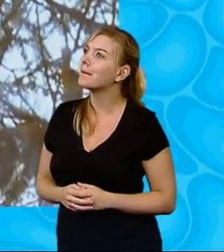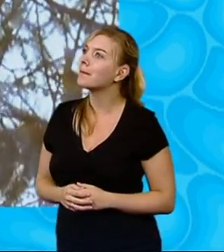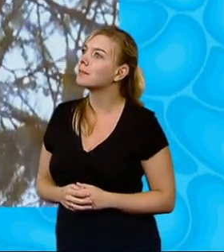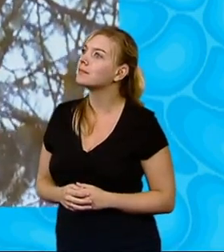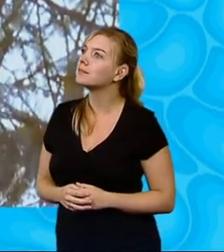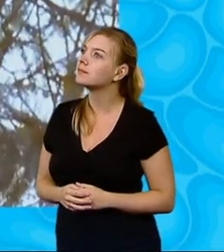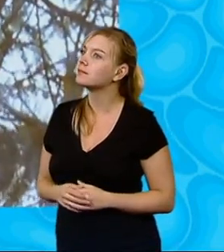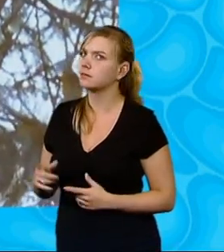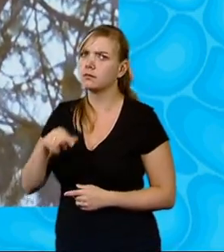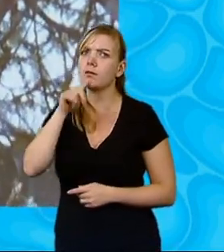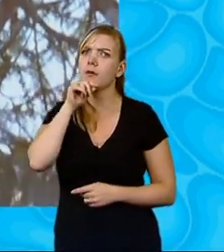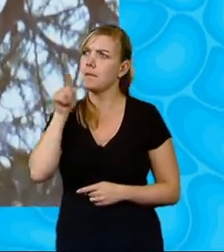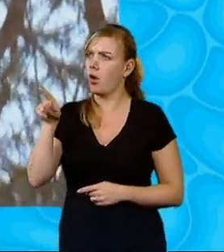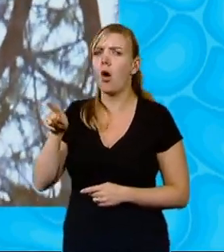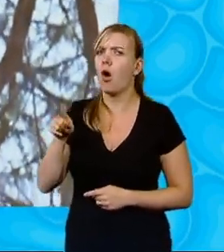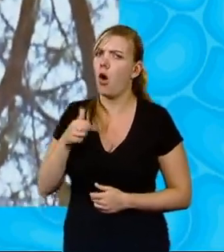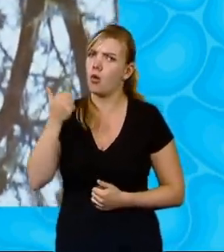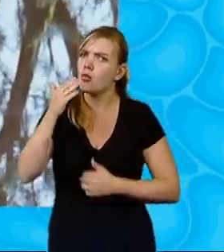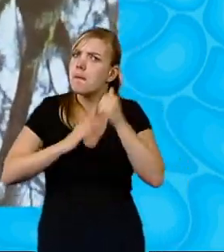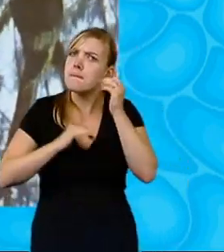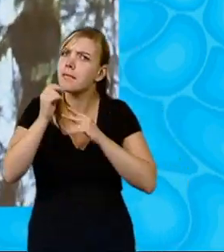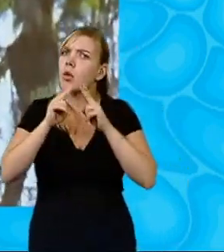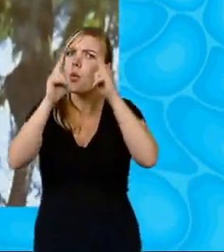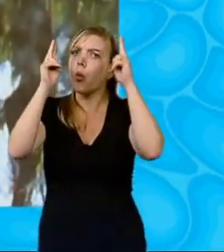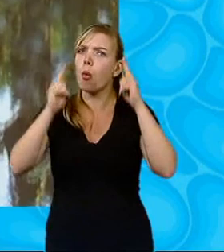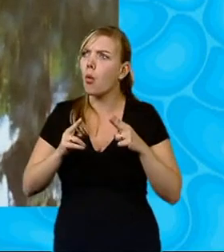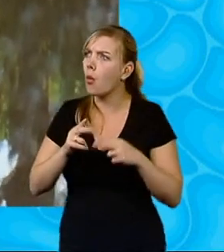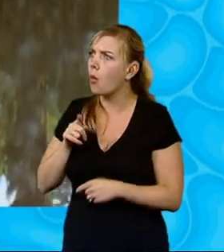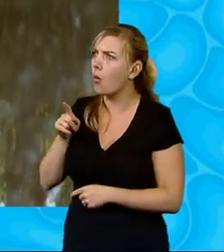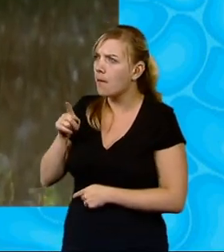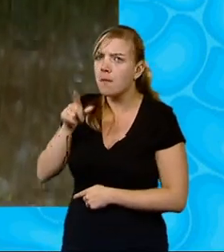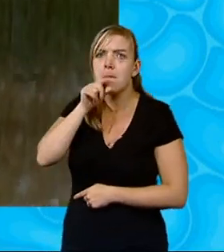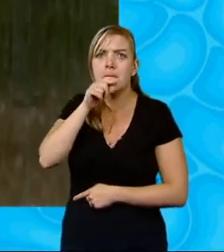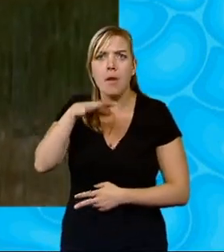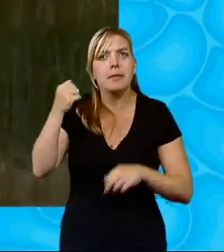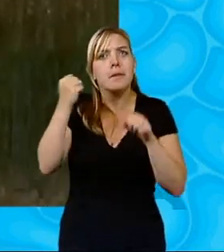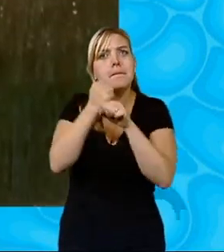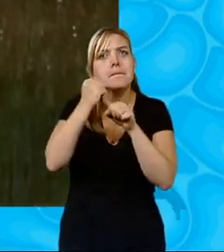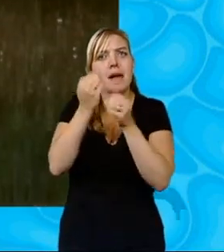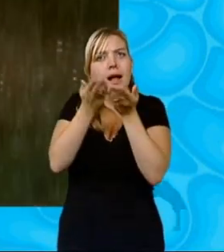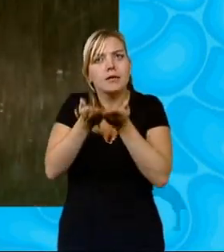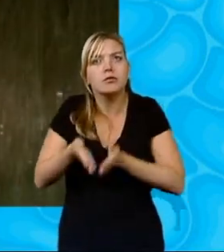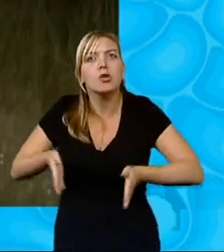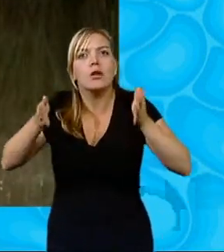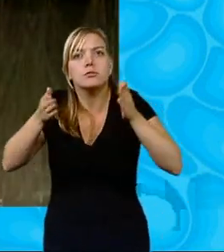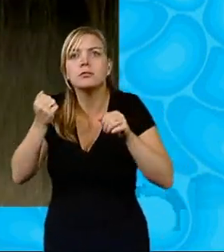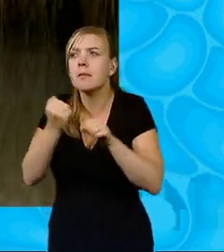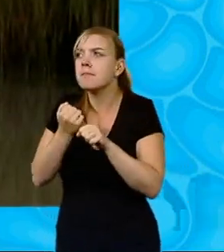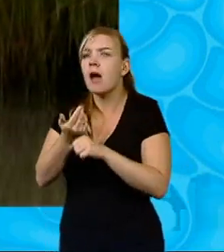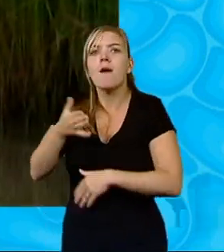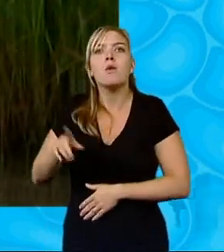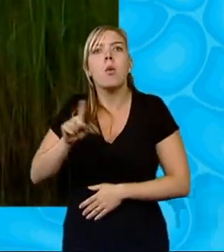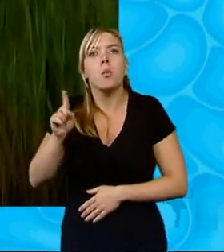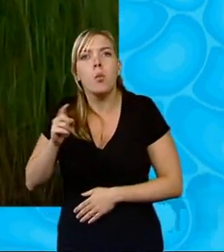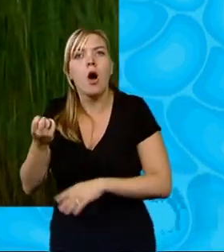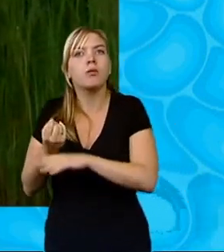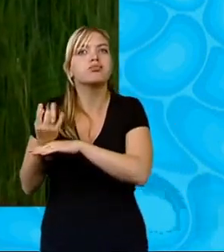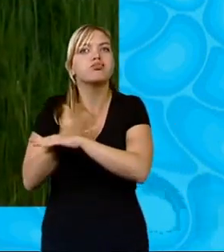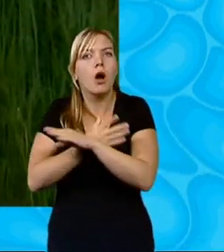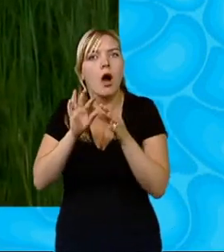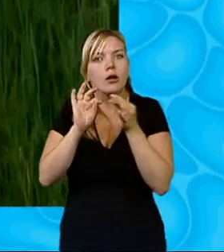Birds are really good at building their homes too. Just look at these weaver birds' nests. They make them themselves, you know, out of grass